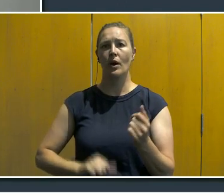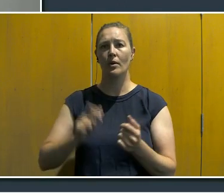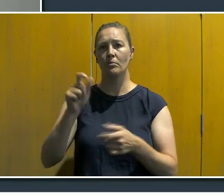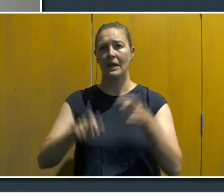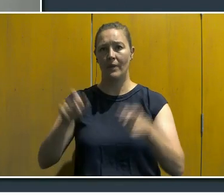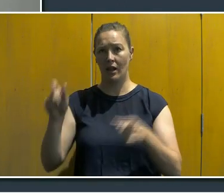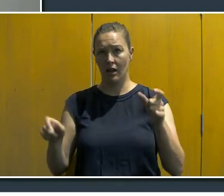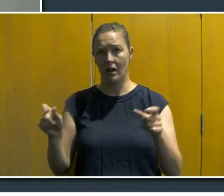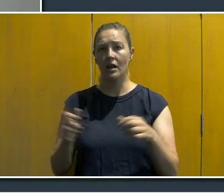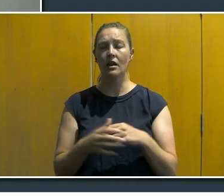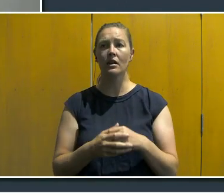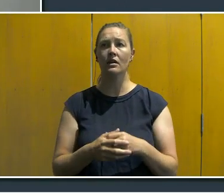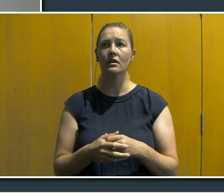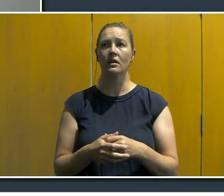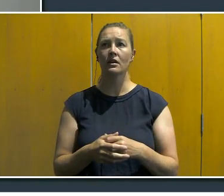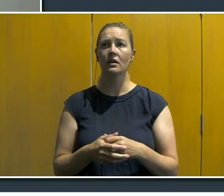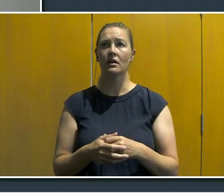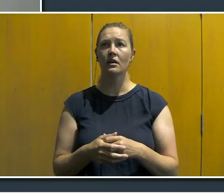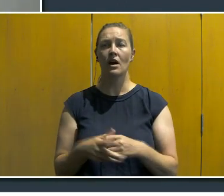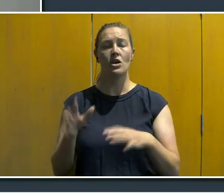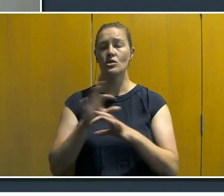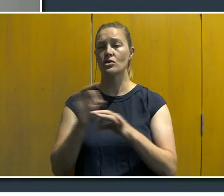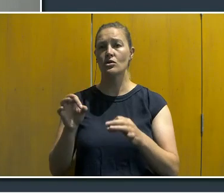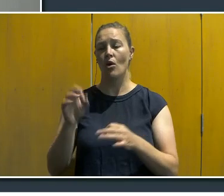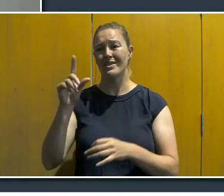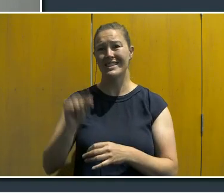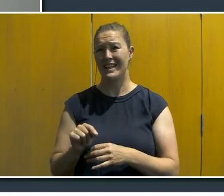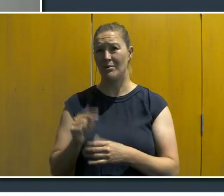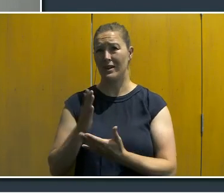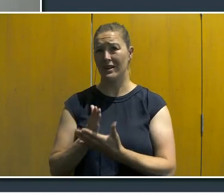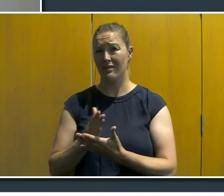people. It isn't cheap living in the country.